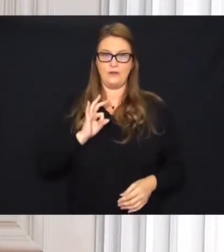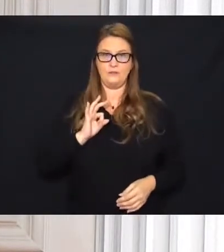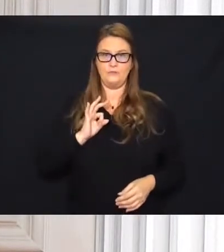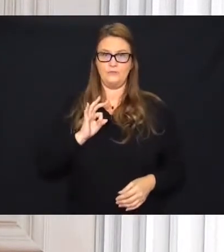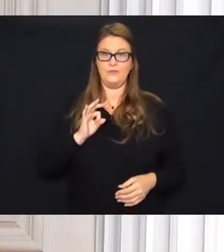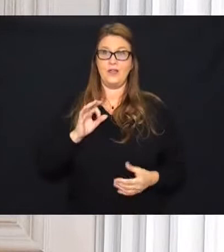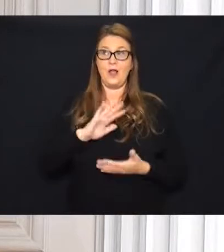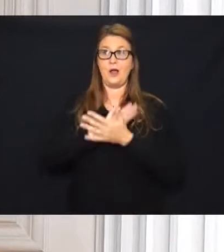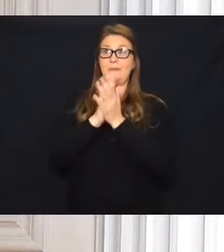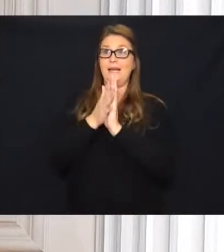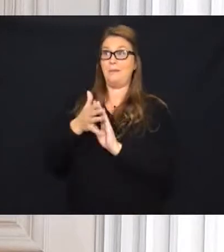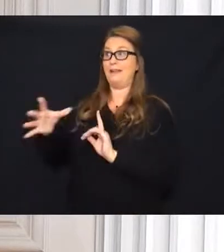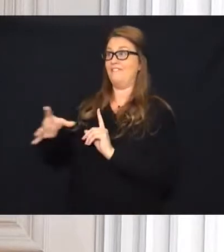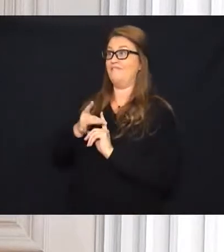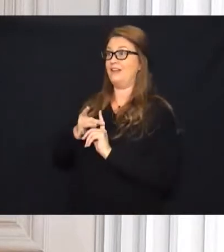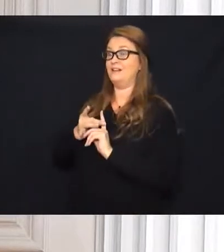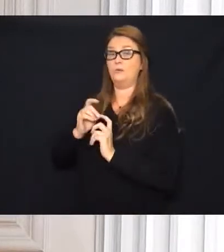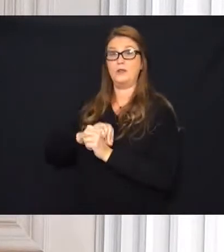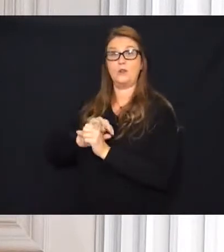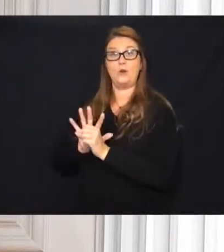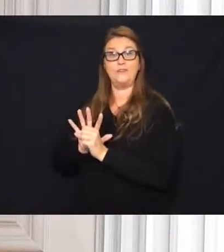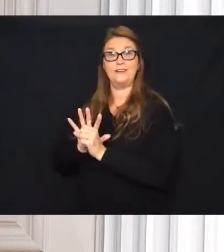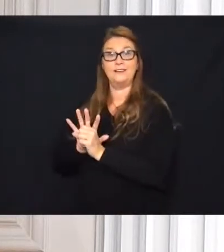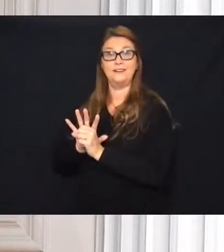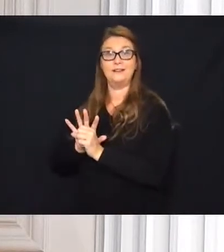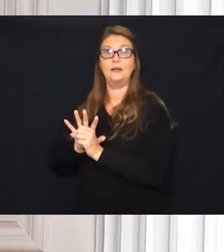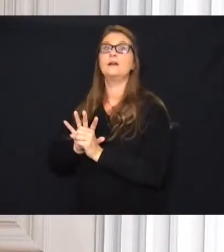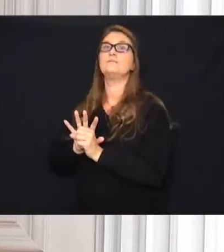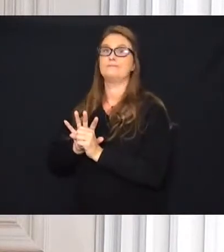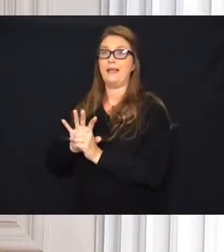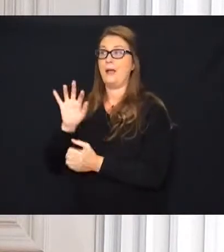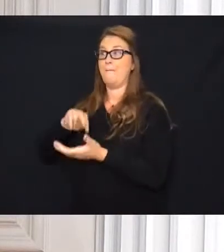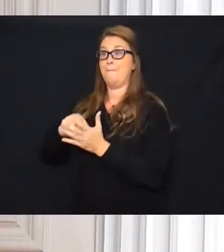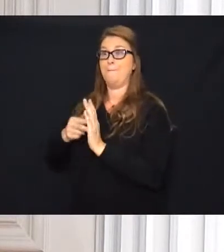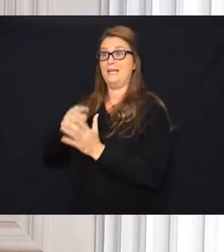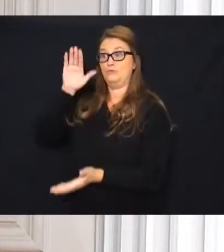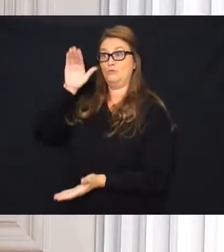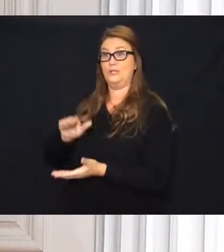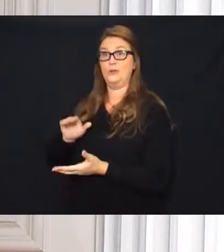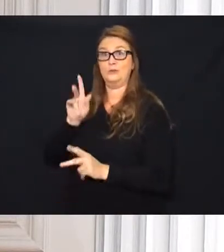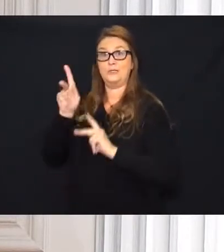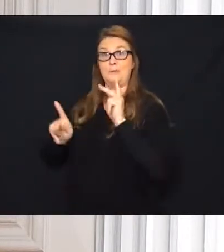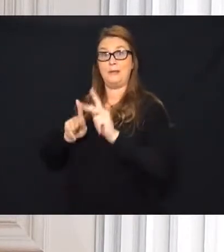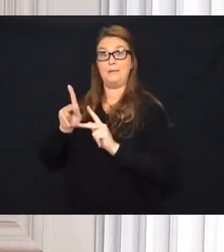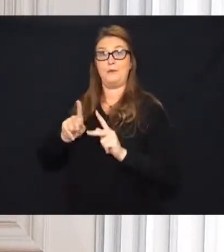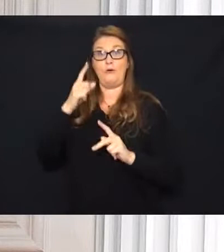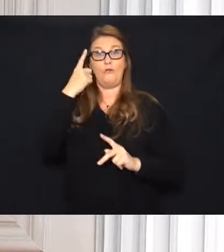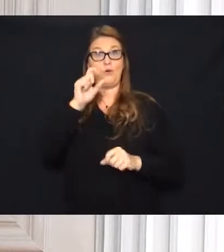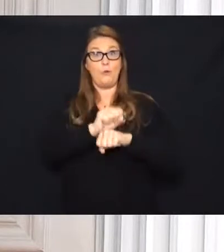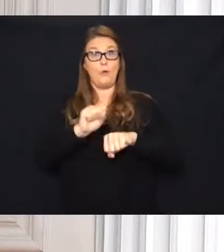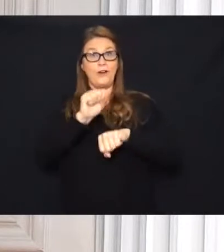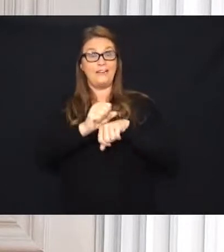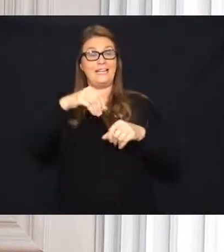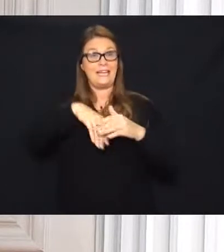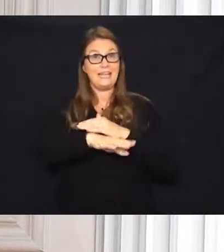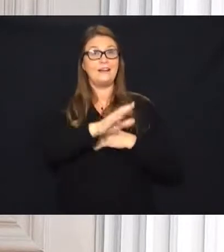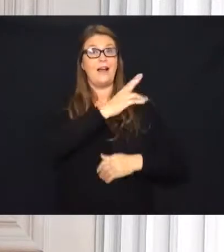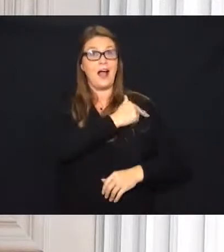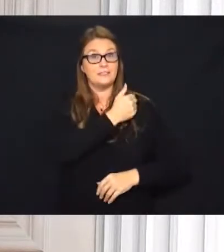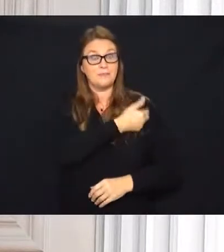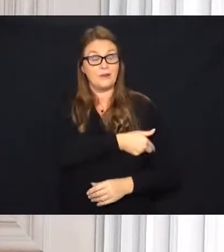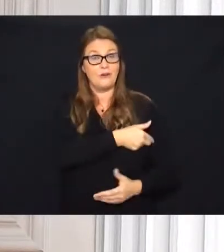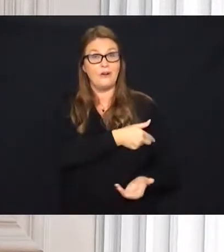getting infected with COVID-19, which is reducing the ability for our hospitals to process